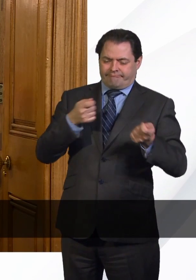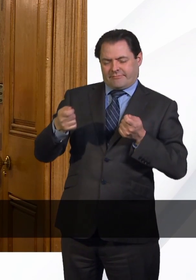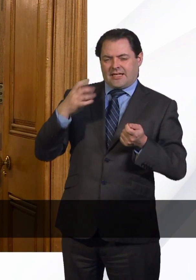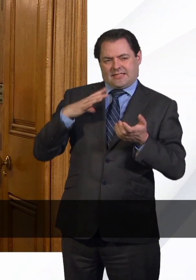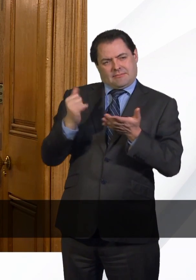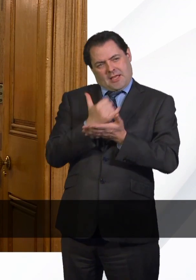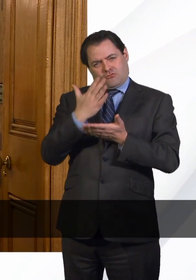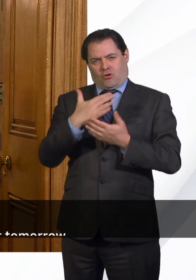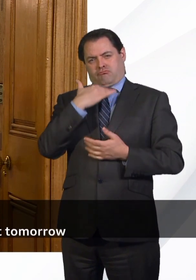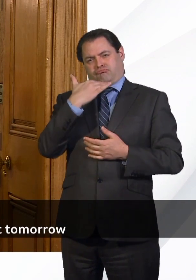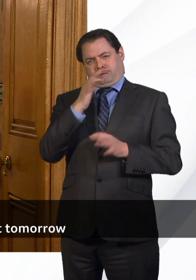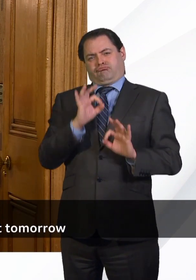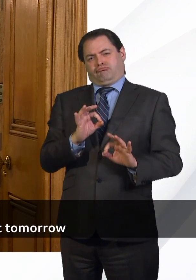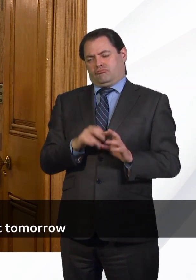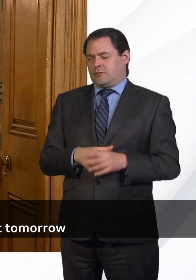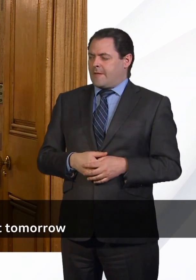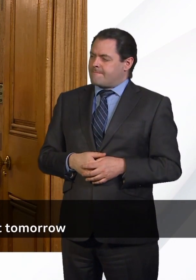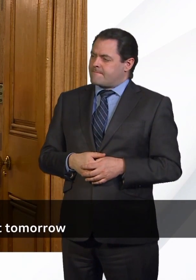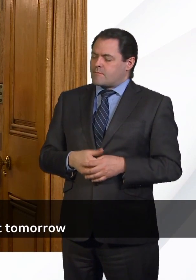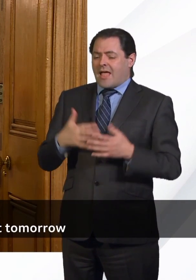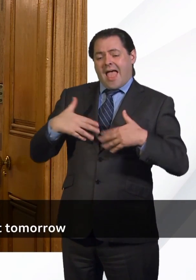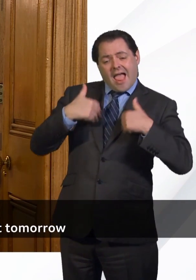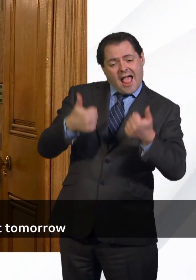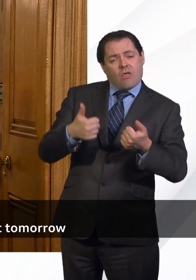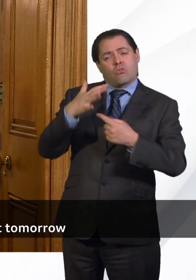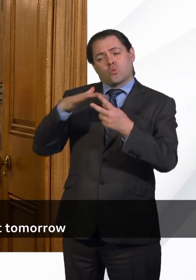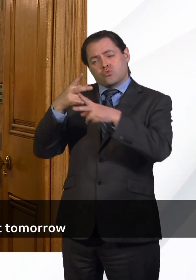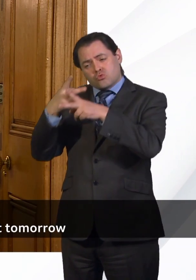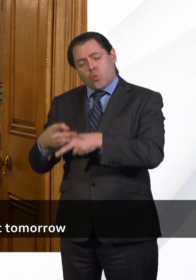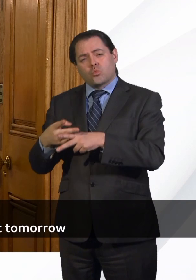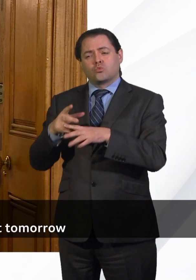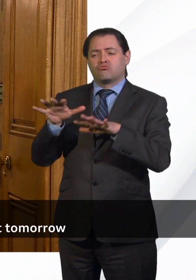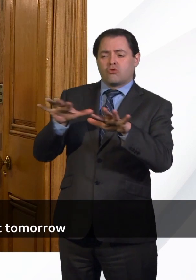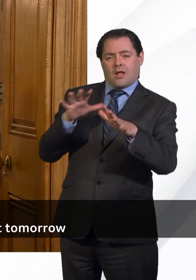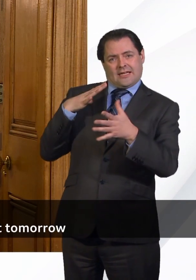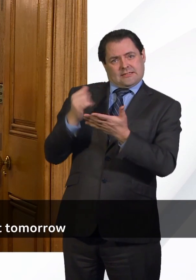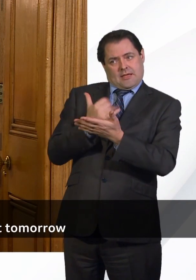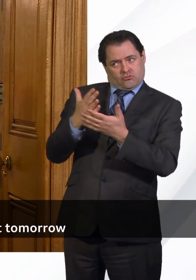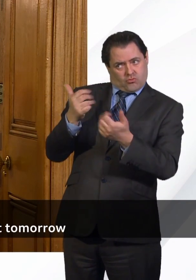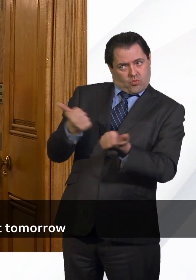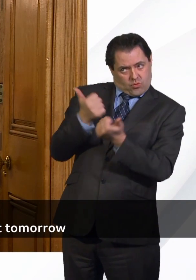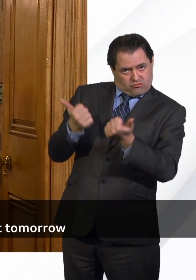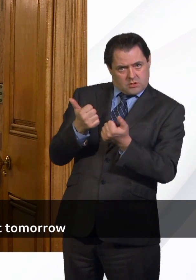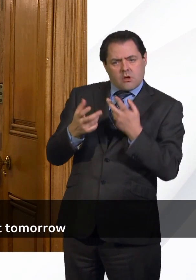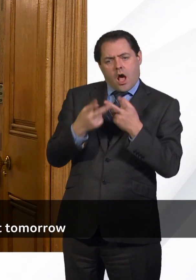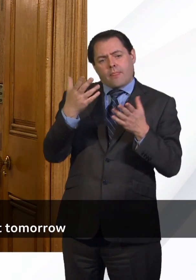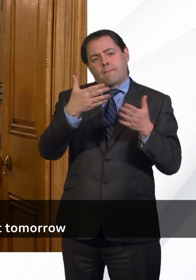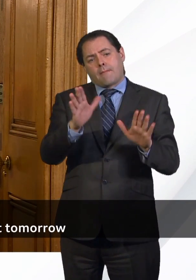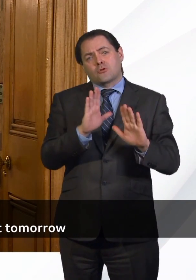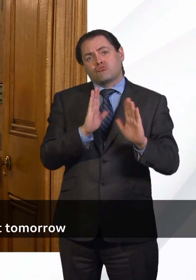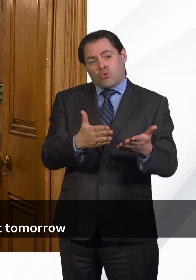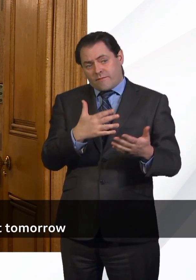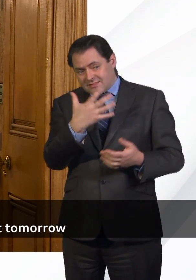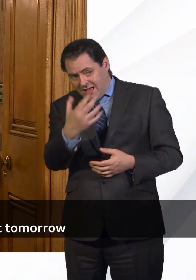health and social care system to ensure that those areas and the other public services have